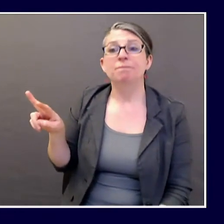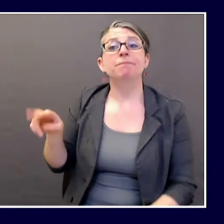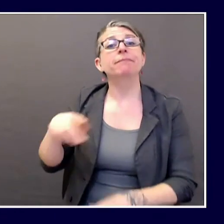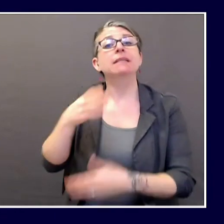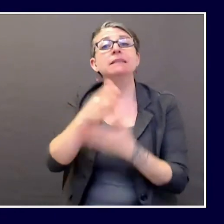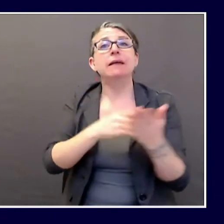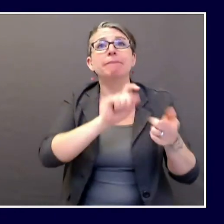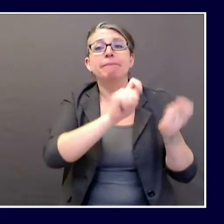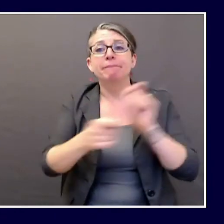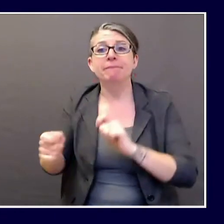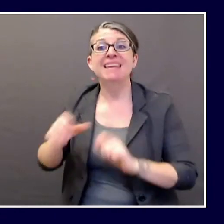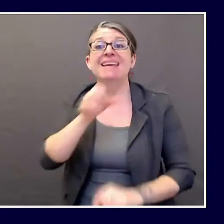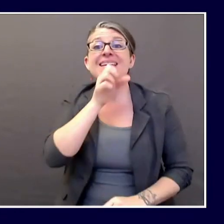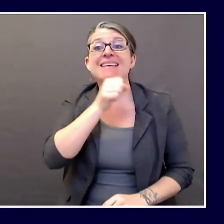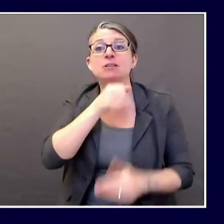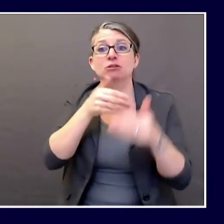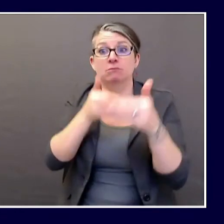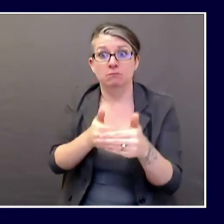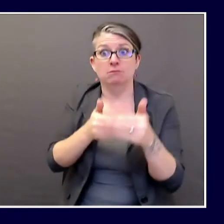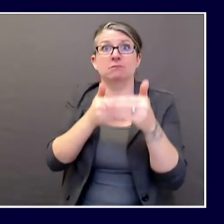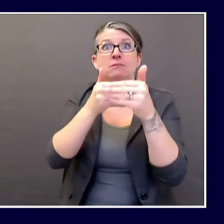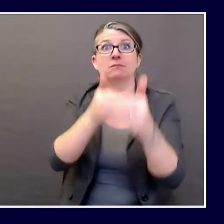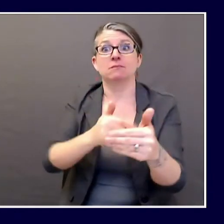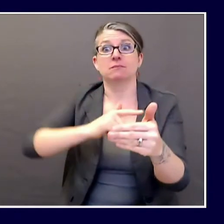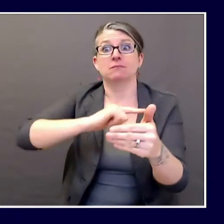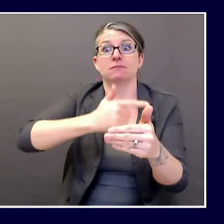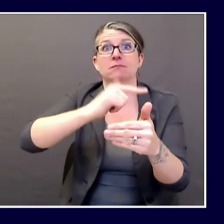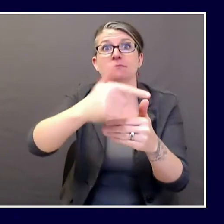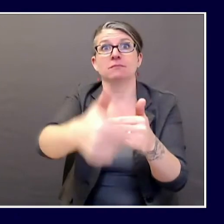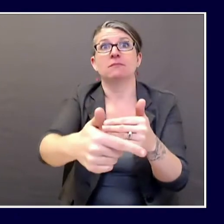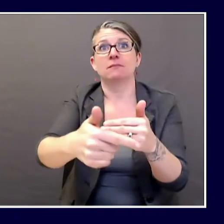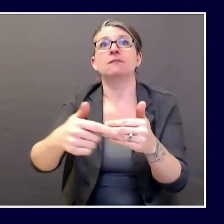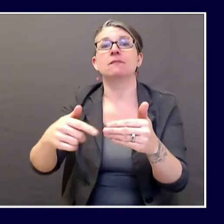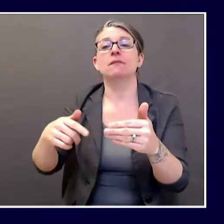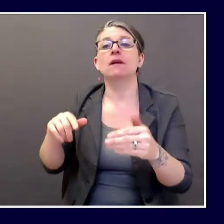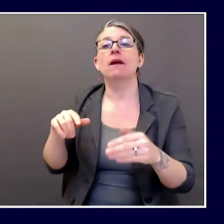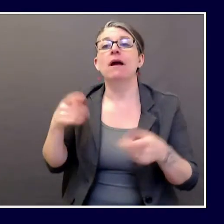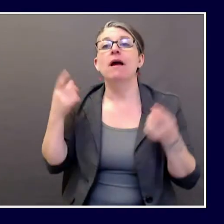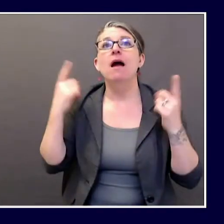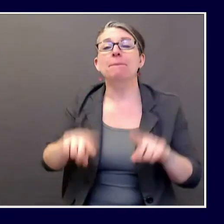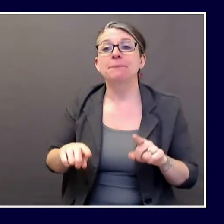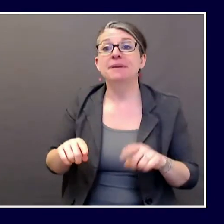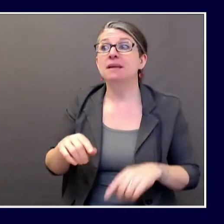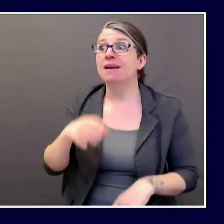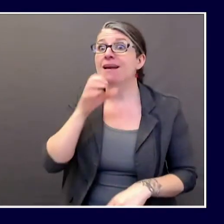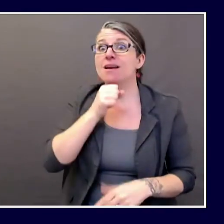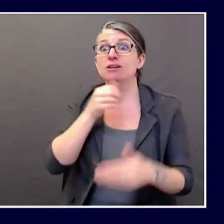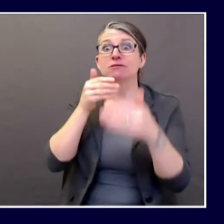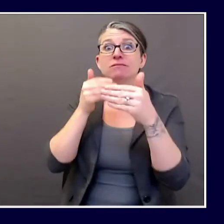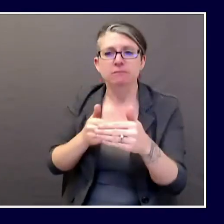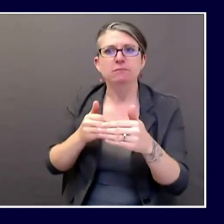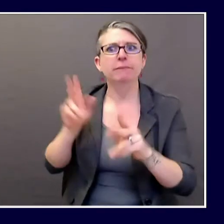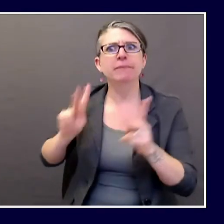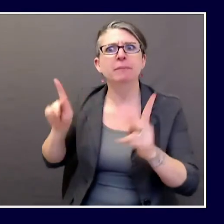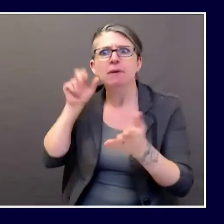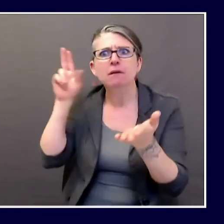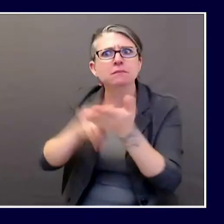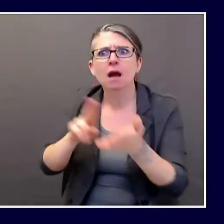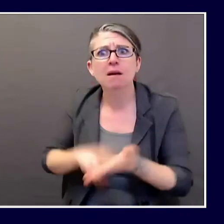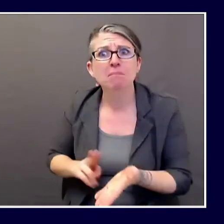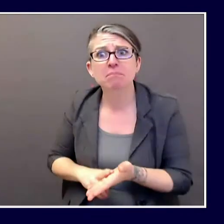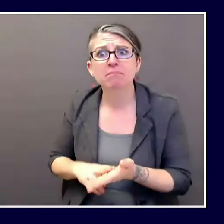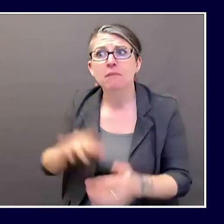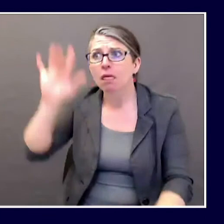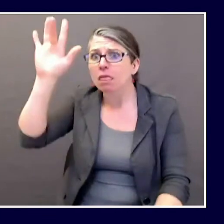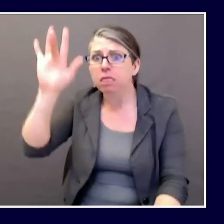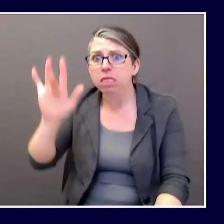asked the operators of the large and medium and even small throughput sites in Maine to tell me if or when they